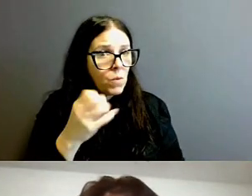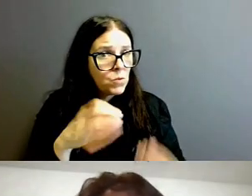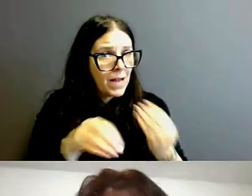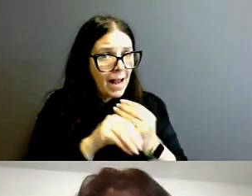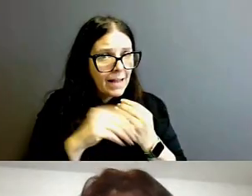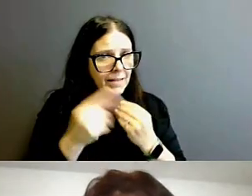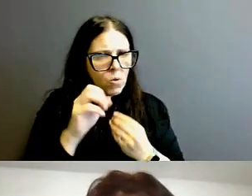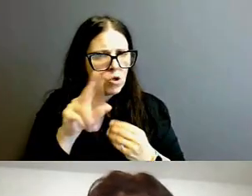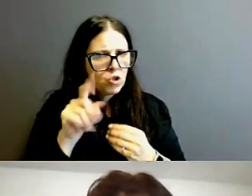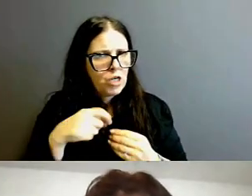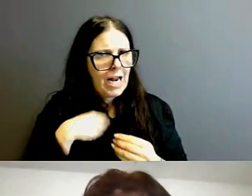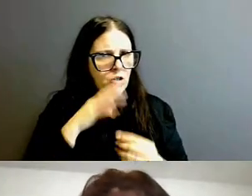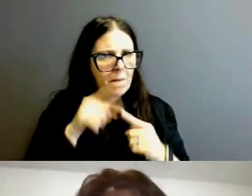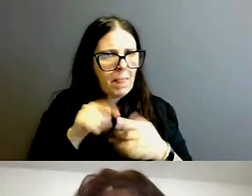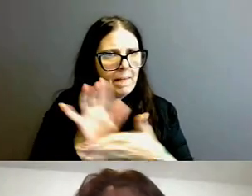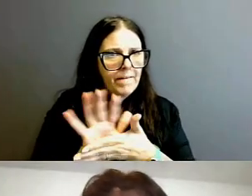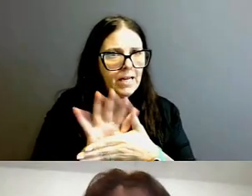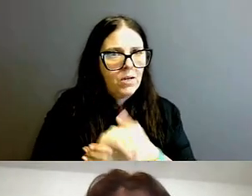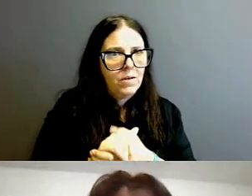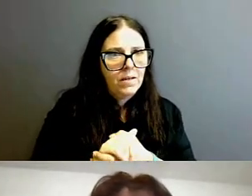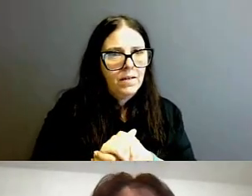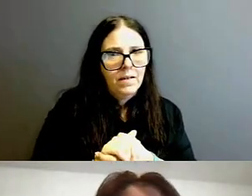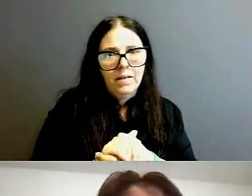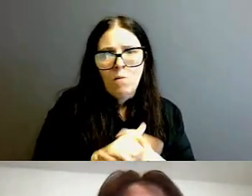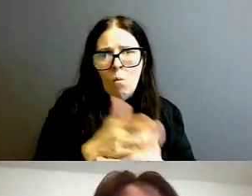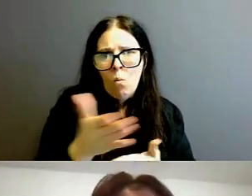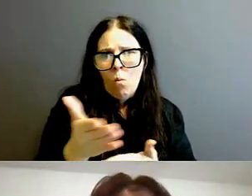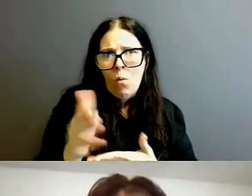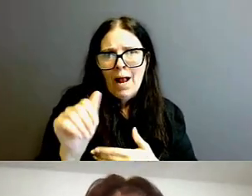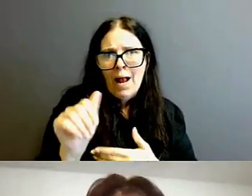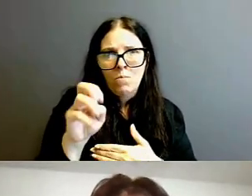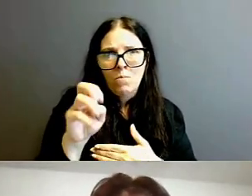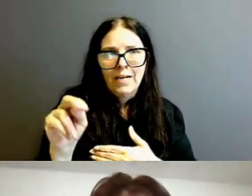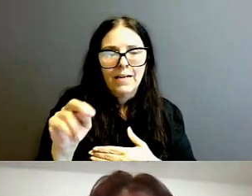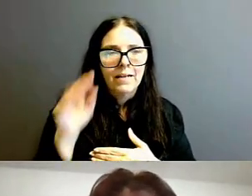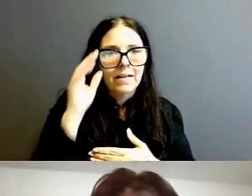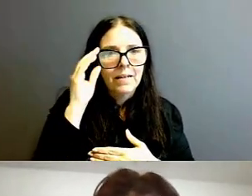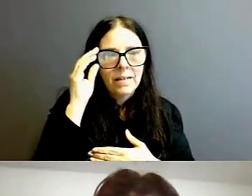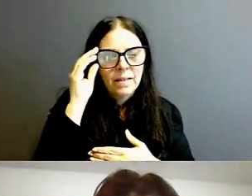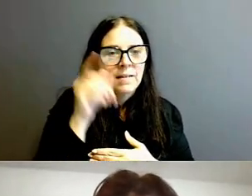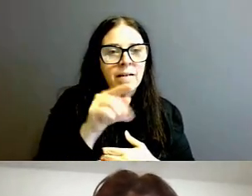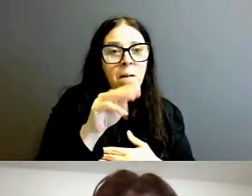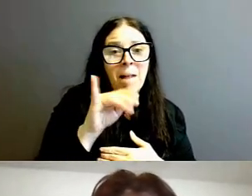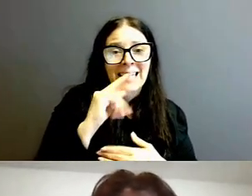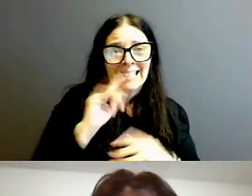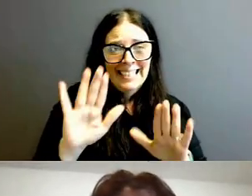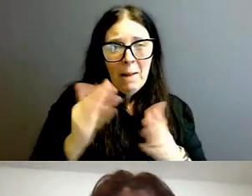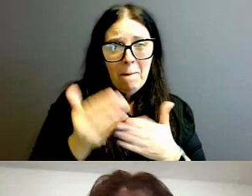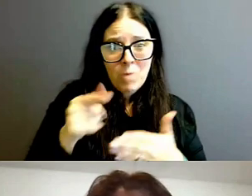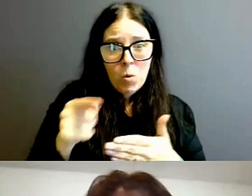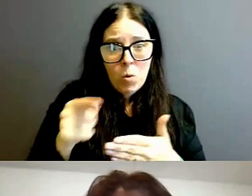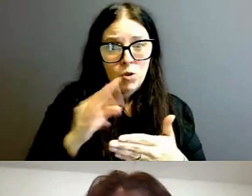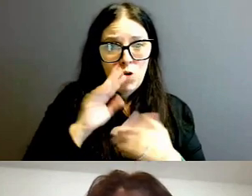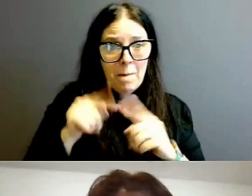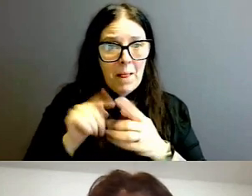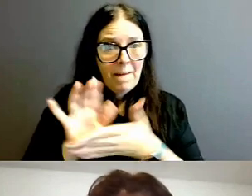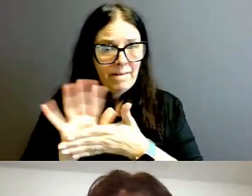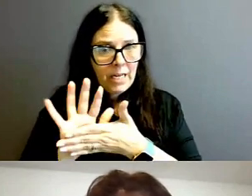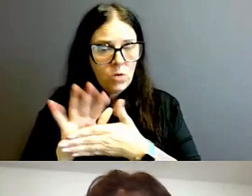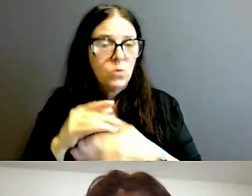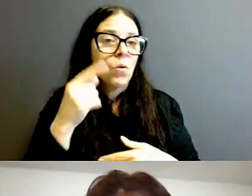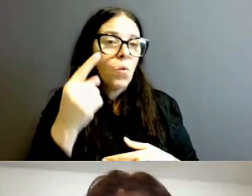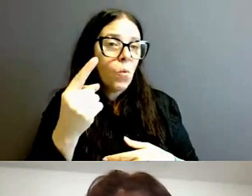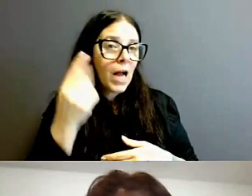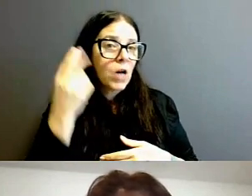about the videos? And then just Go ahead before, with it. Go ahead. Go Sorry, ahead. Monica. And just before you jump into that, one of the reasons why we're bringing